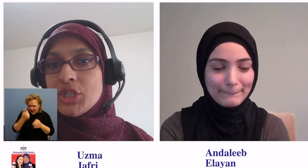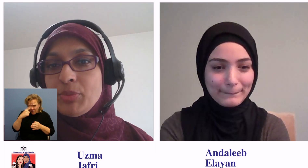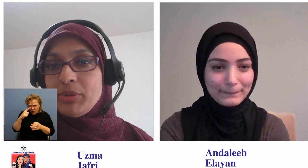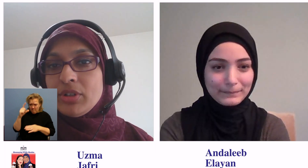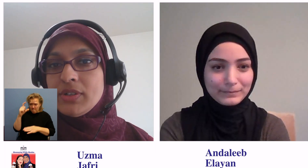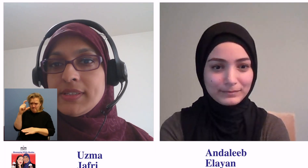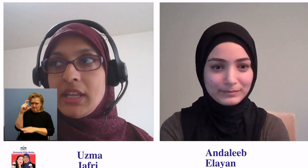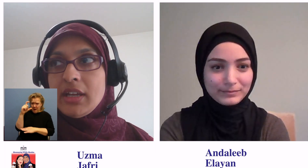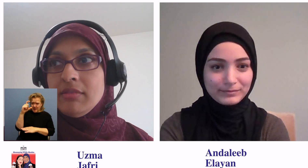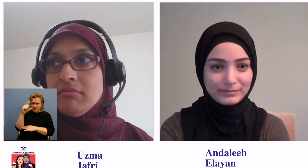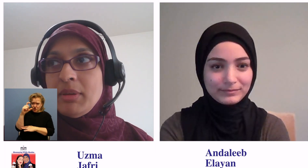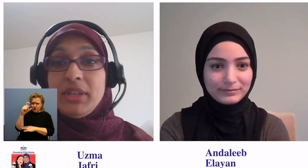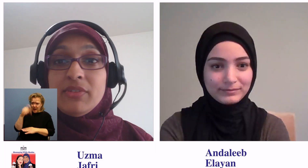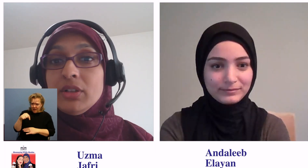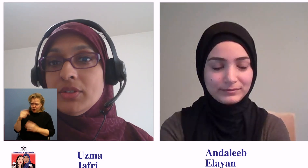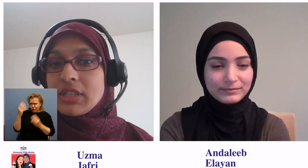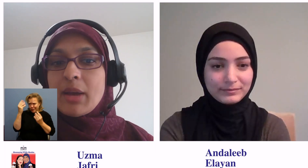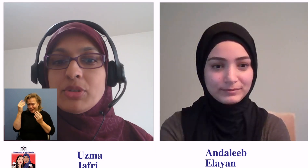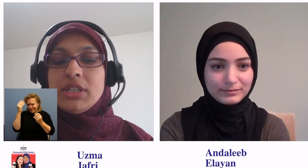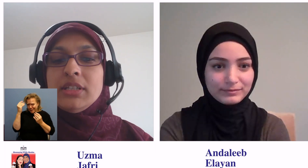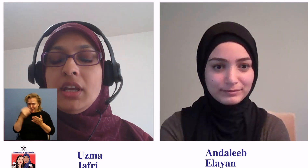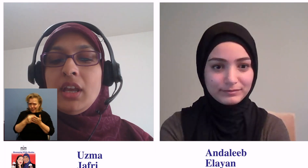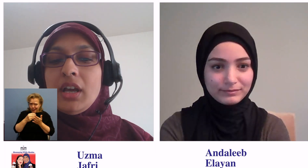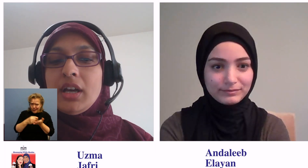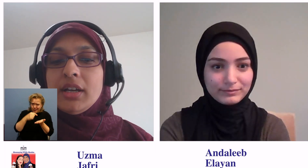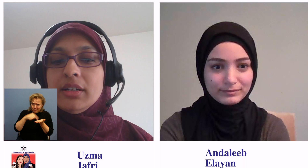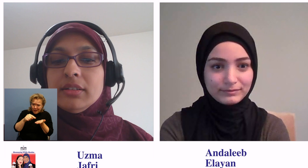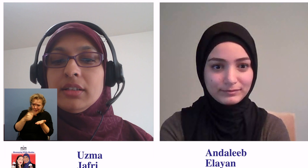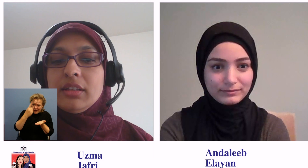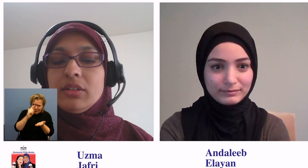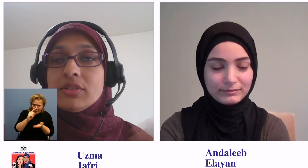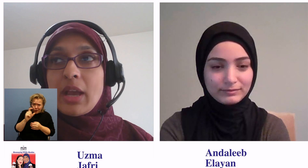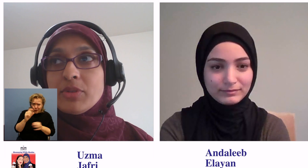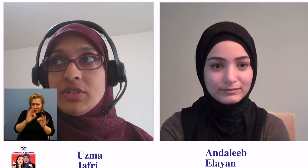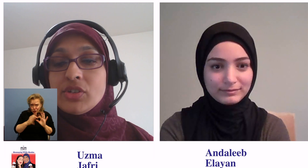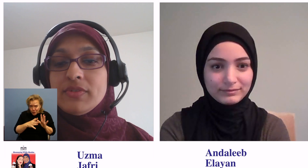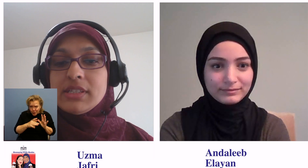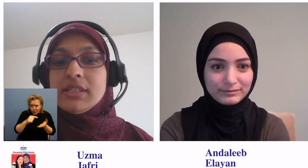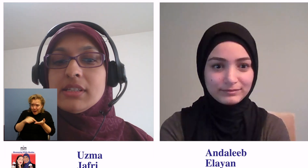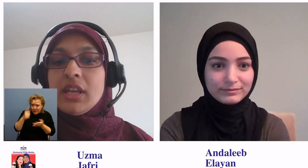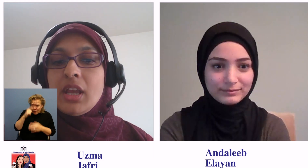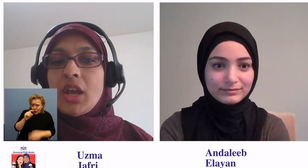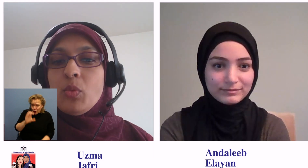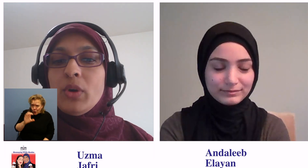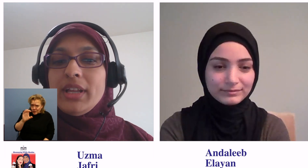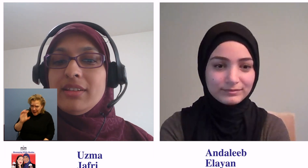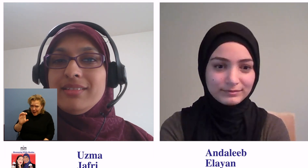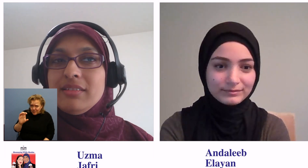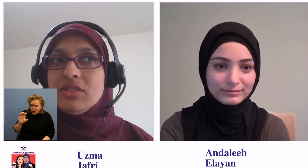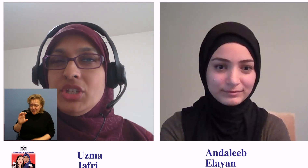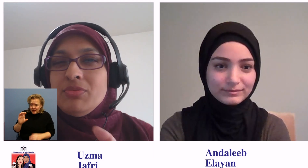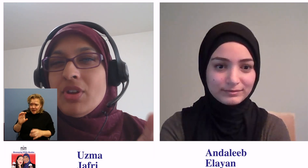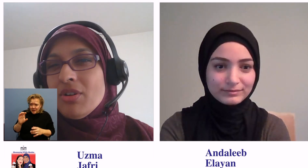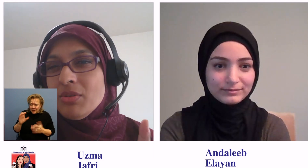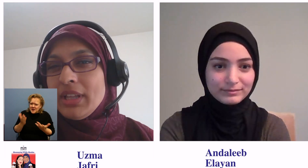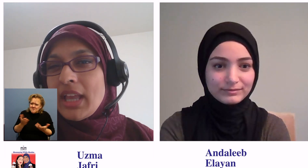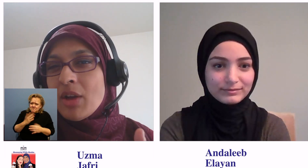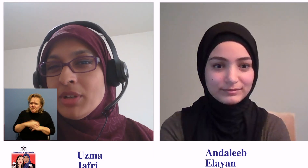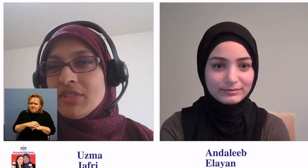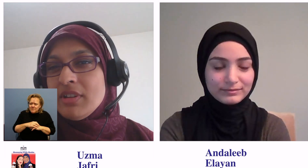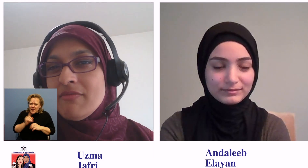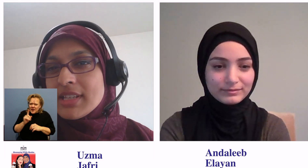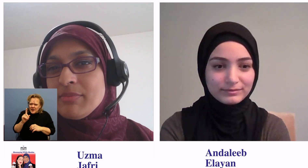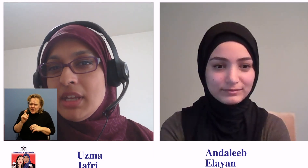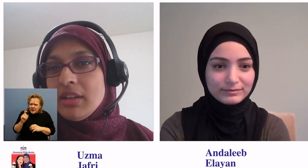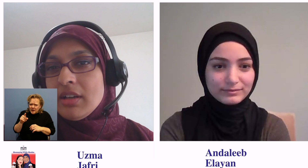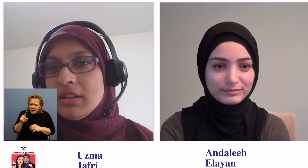ASL interpreters and maybe even closed captioned services. What do you know like